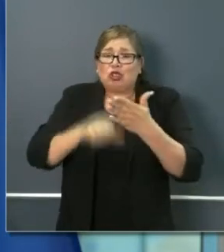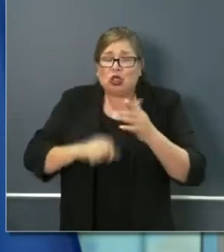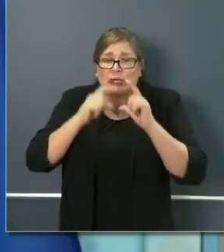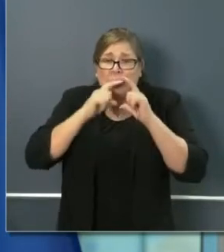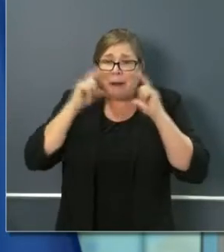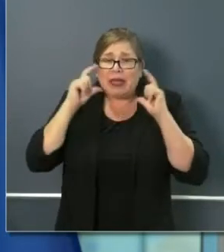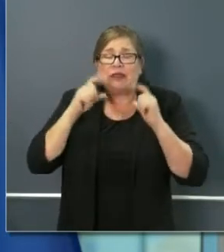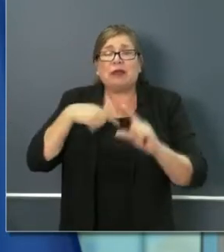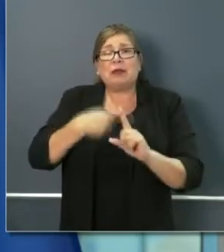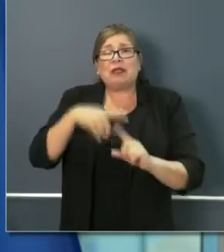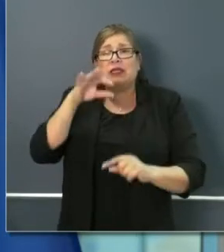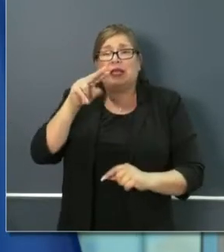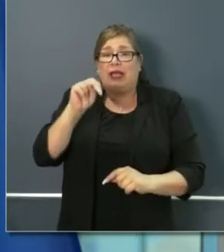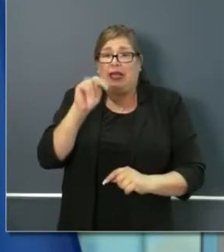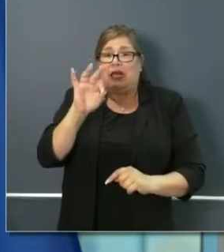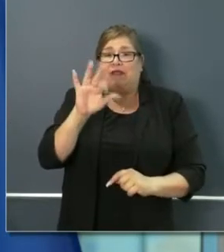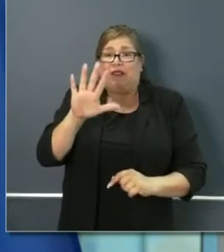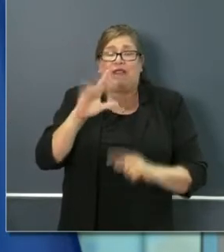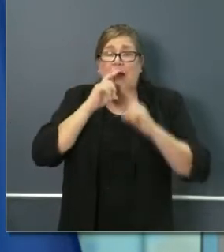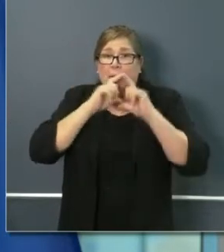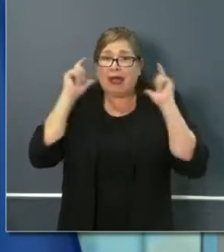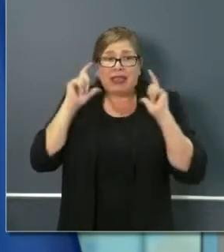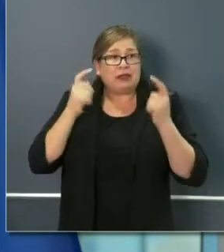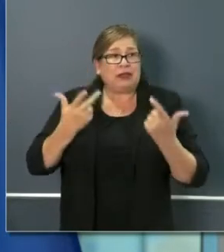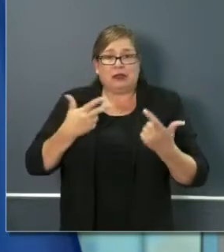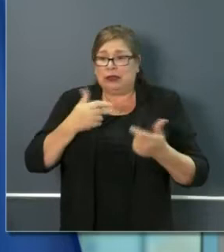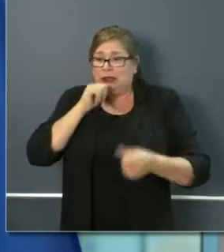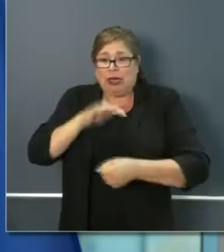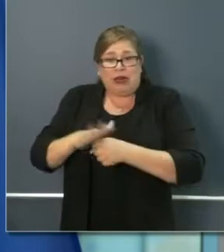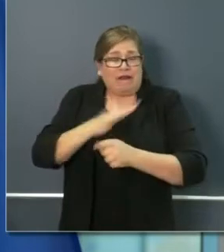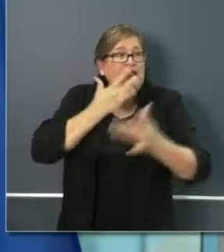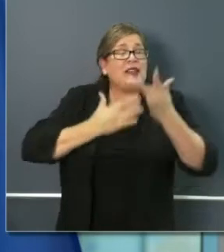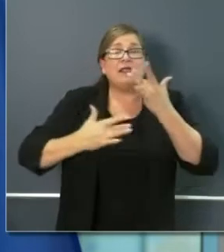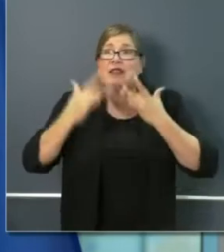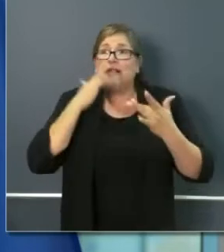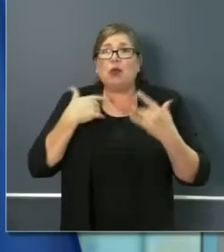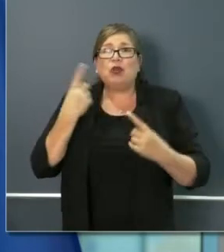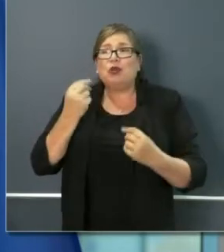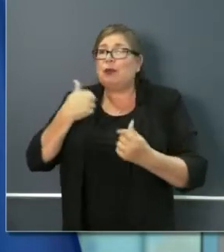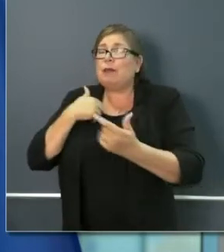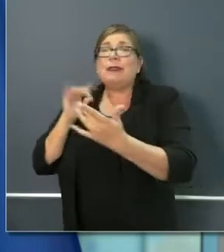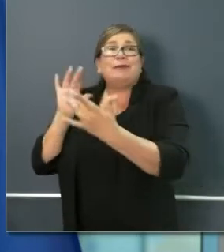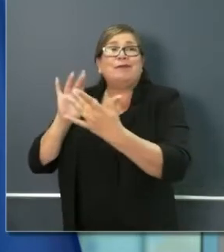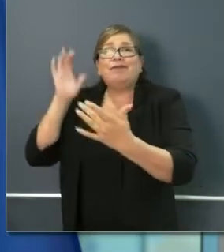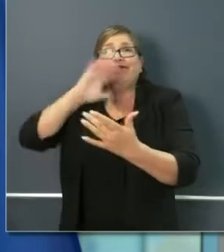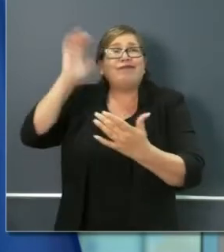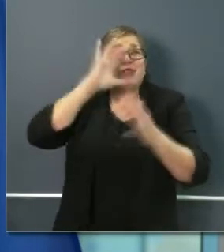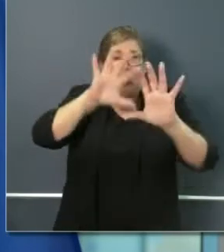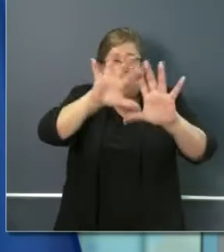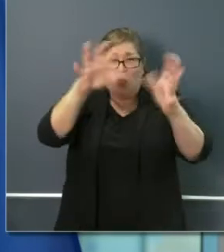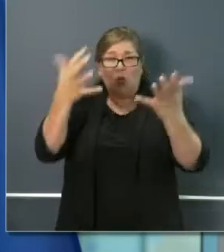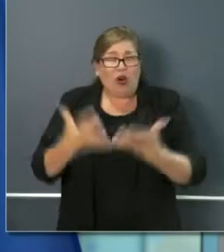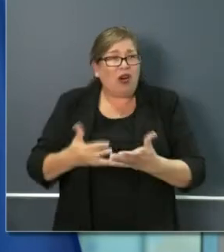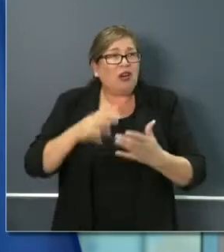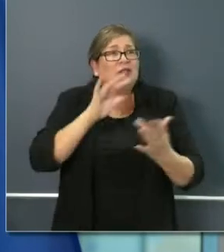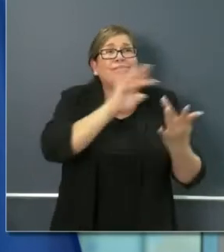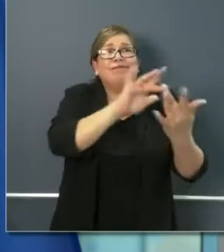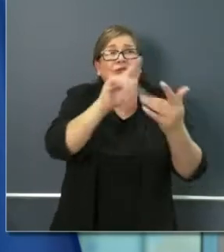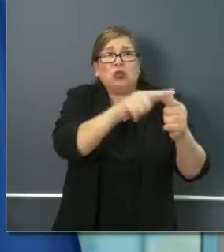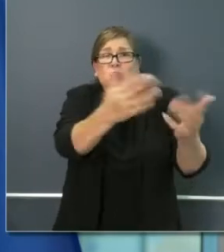and these N95 masks. We are out there sourcing them from all around the globe. We have distributed some